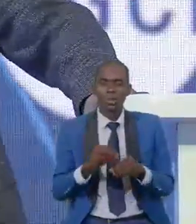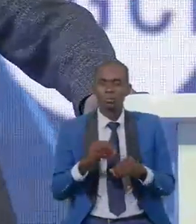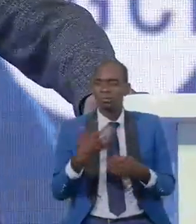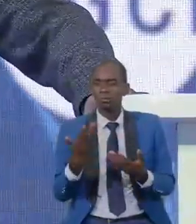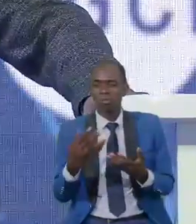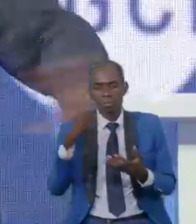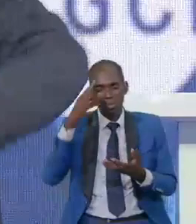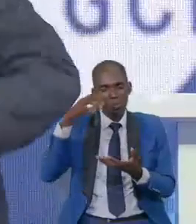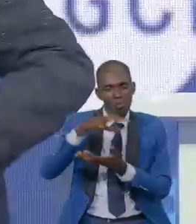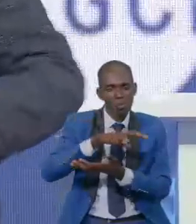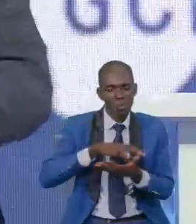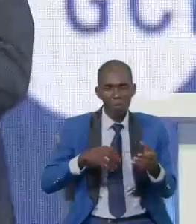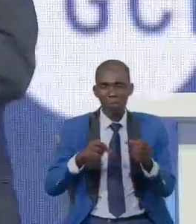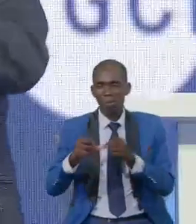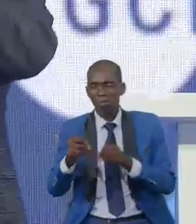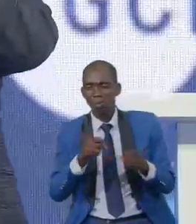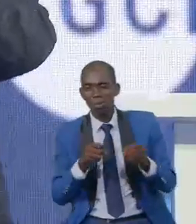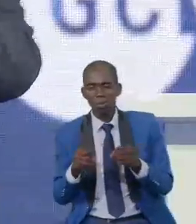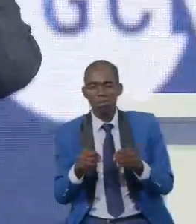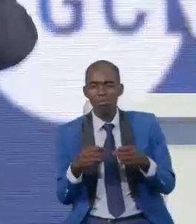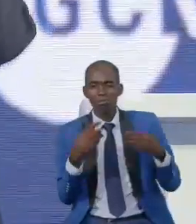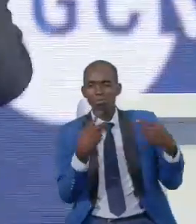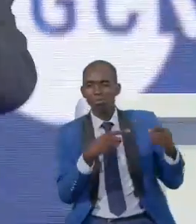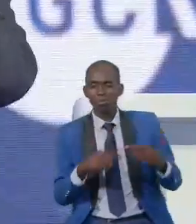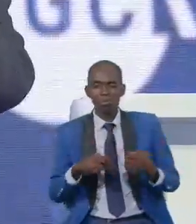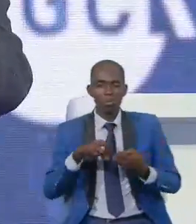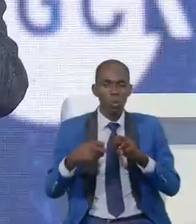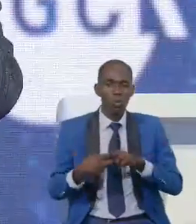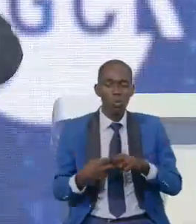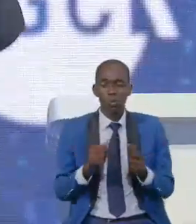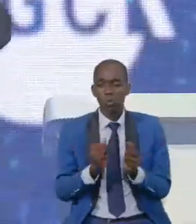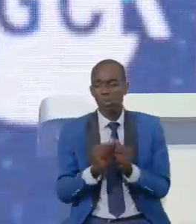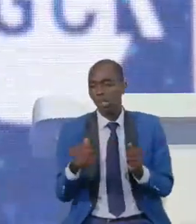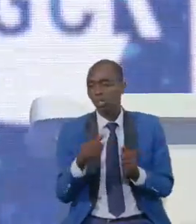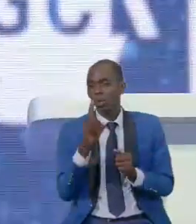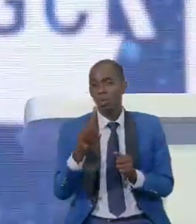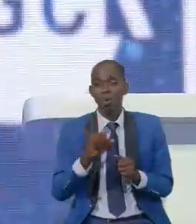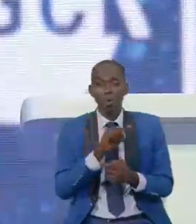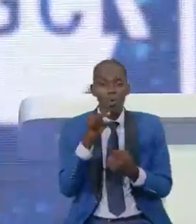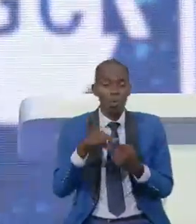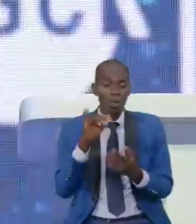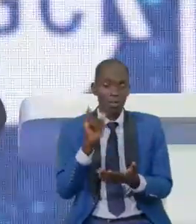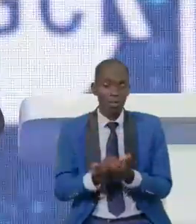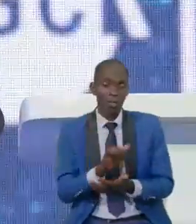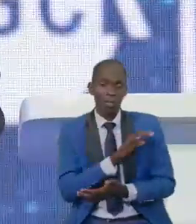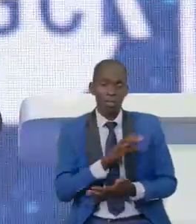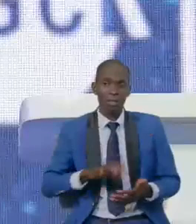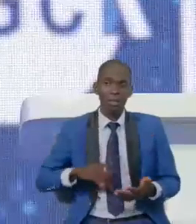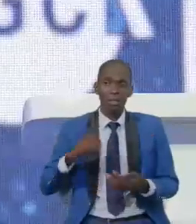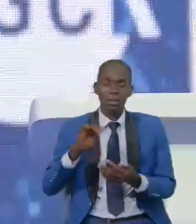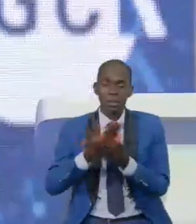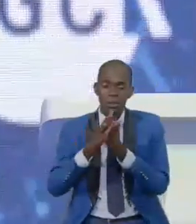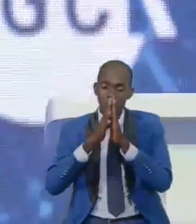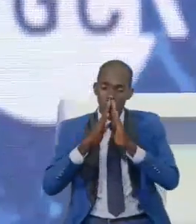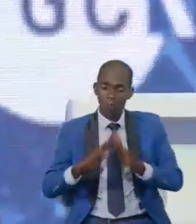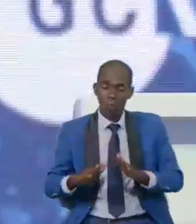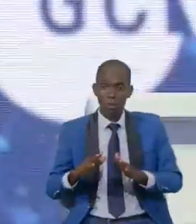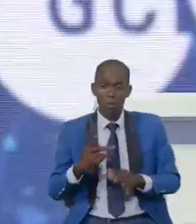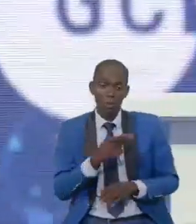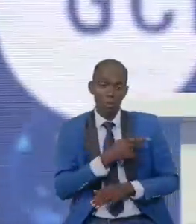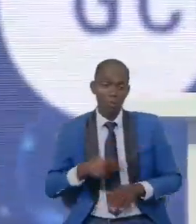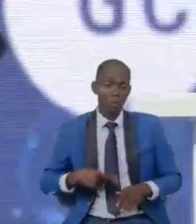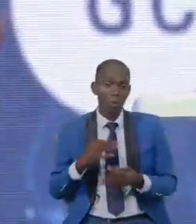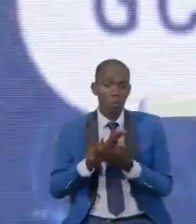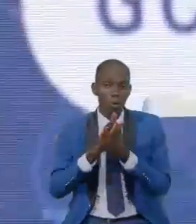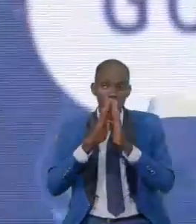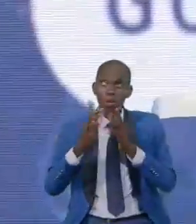commotion with anybody, when that Christ, the Prince of Peace, comes to your heart, you will